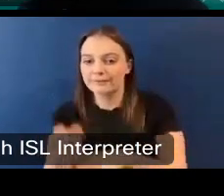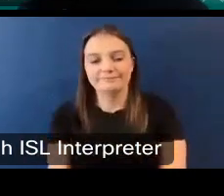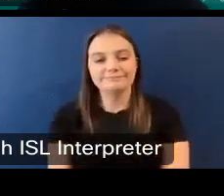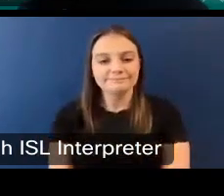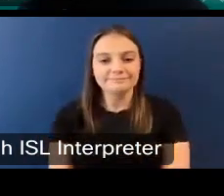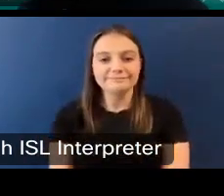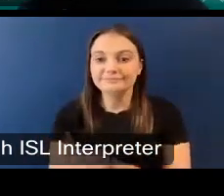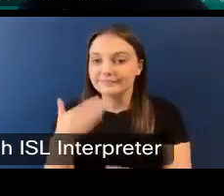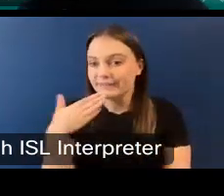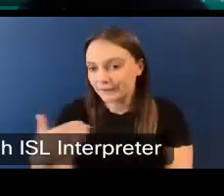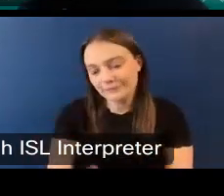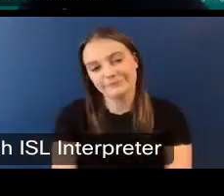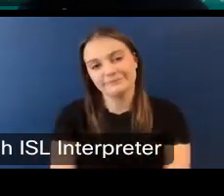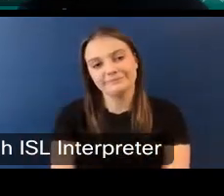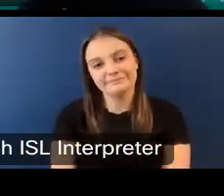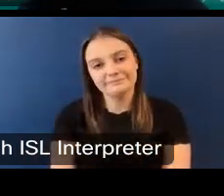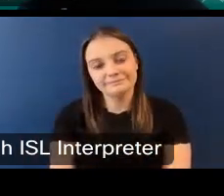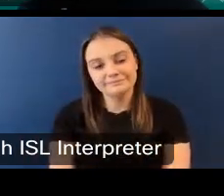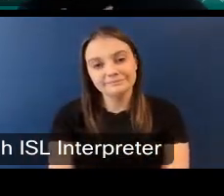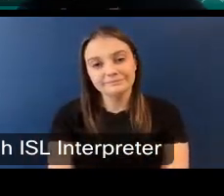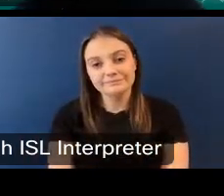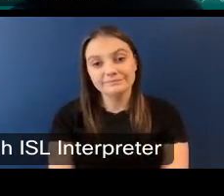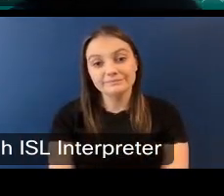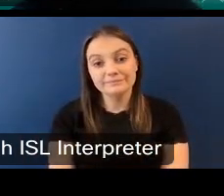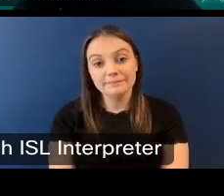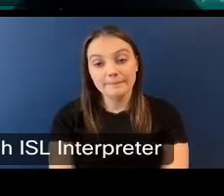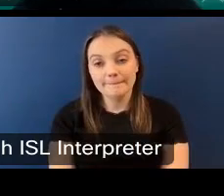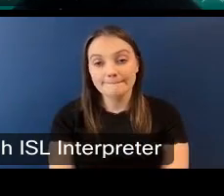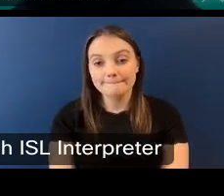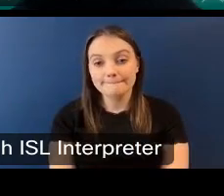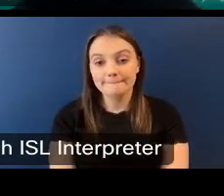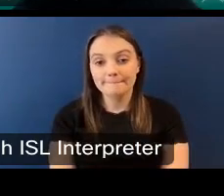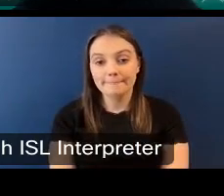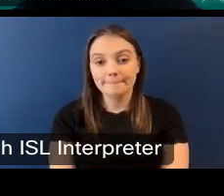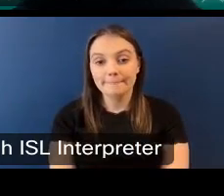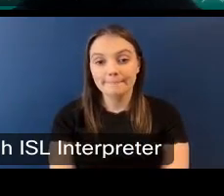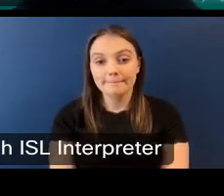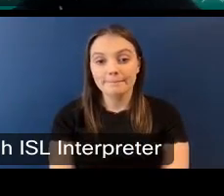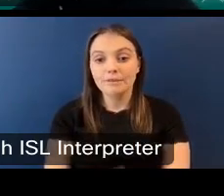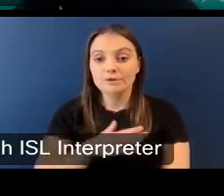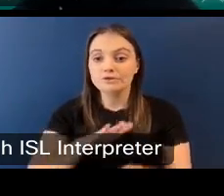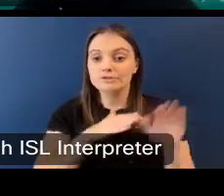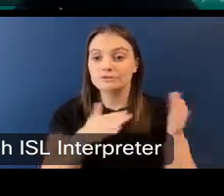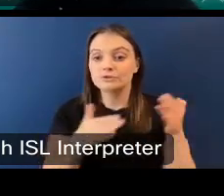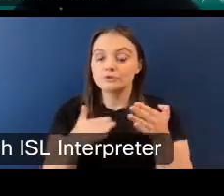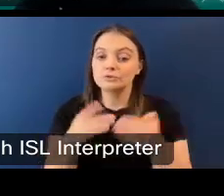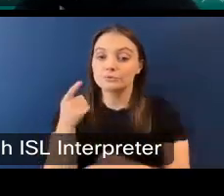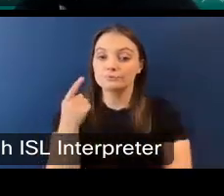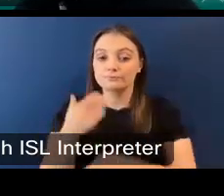Thank you. And so it just remains for me to introduce today's